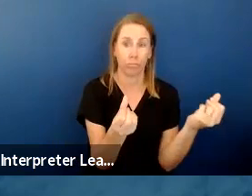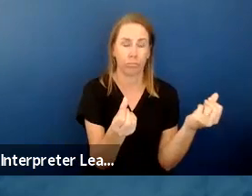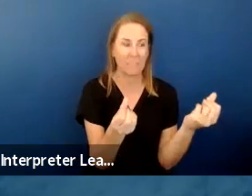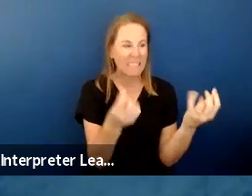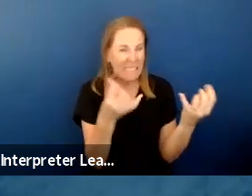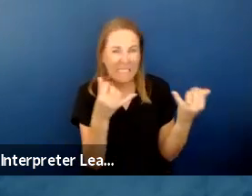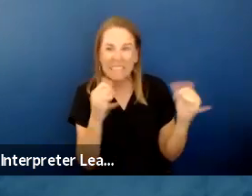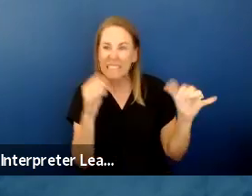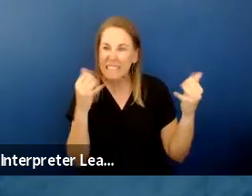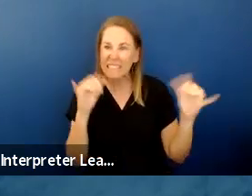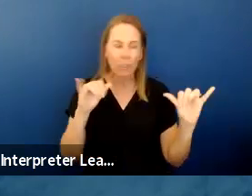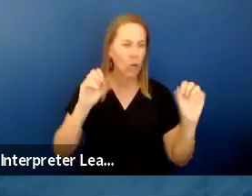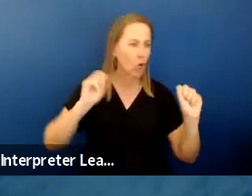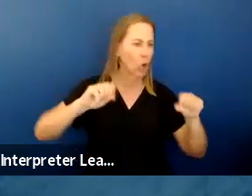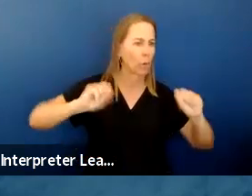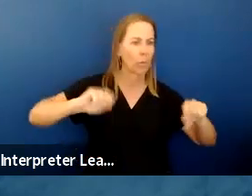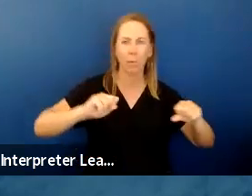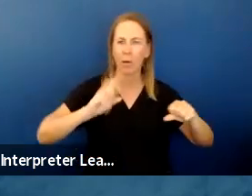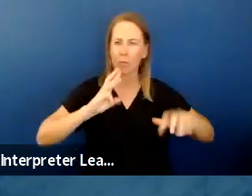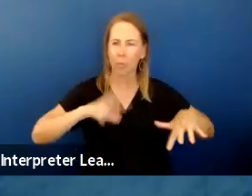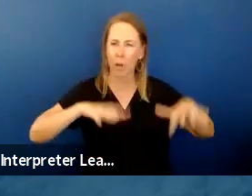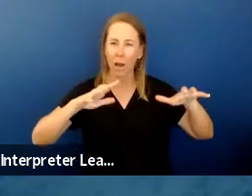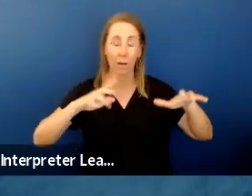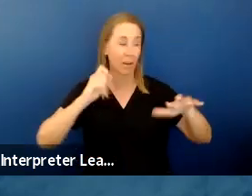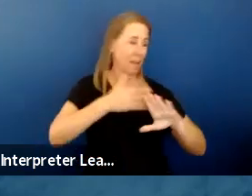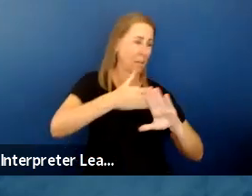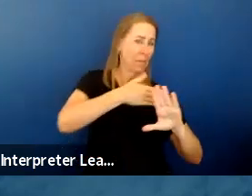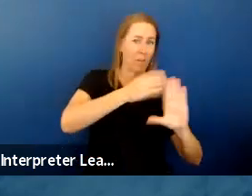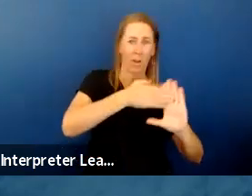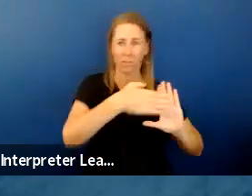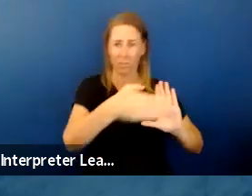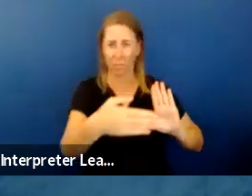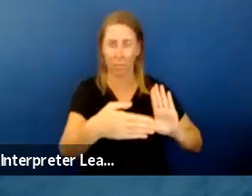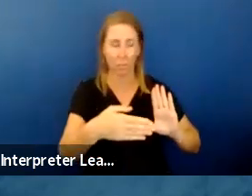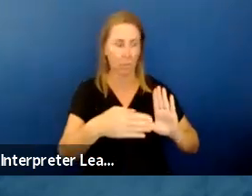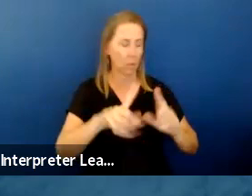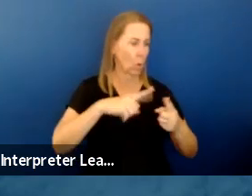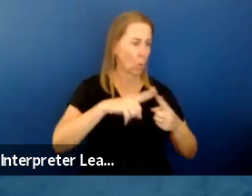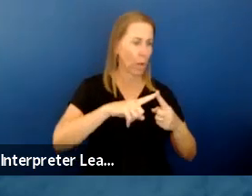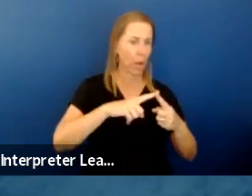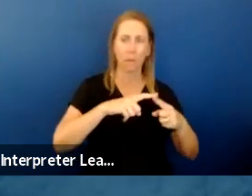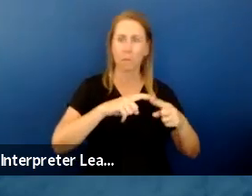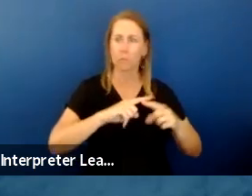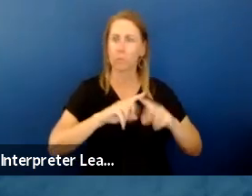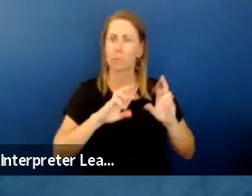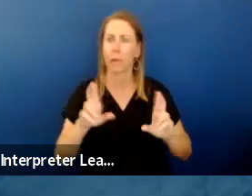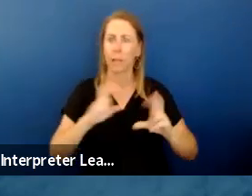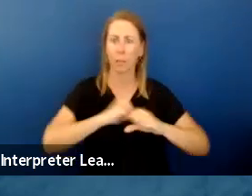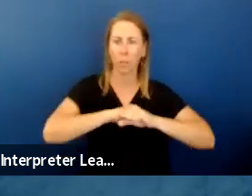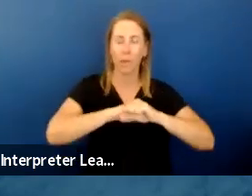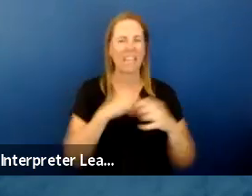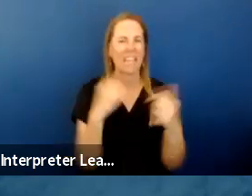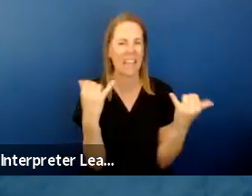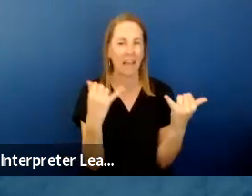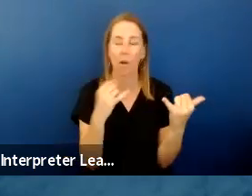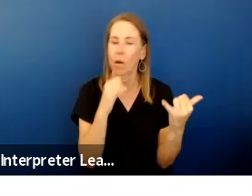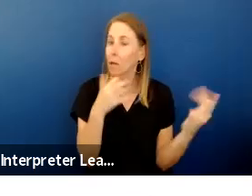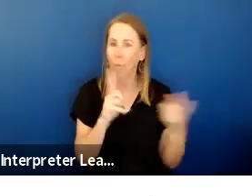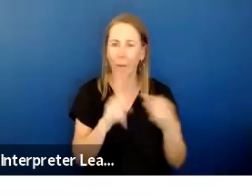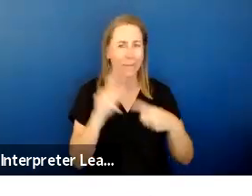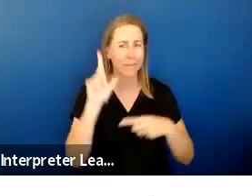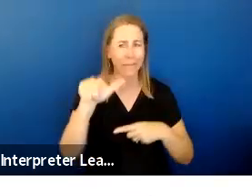both downslope and downstream of the burn scar. And the time to start preparing and protecting is now. Next slide, please.